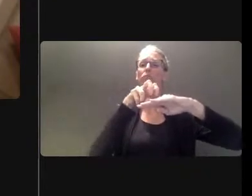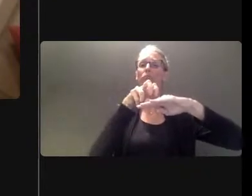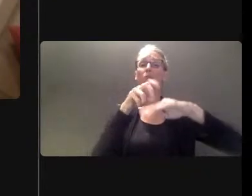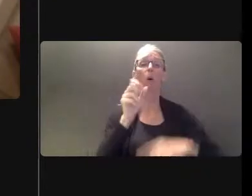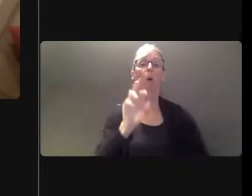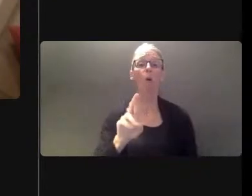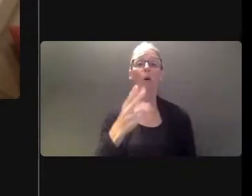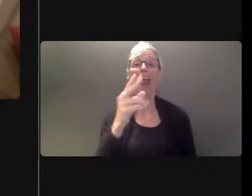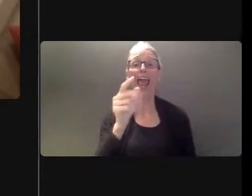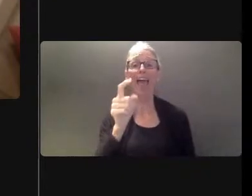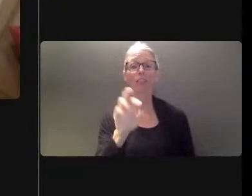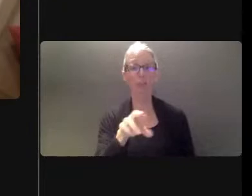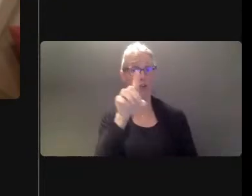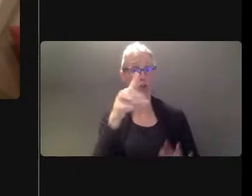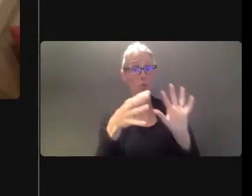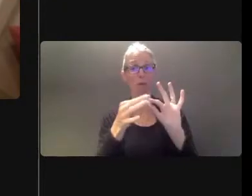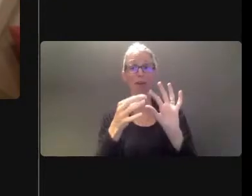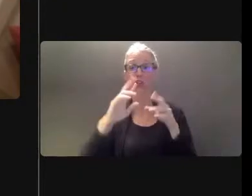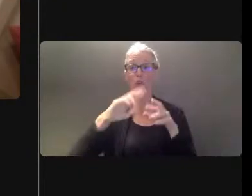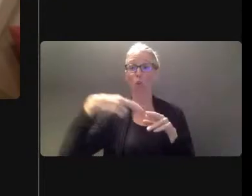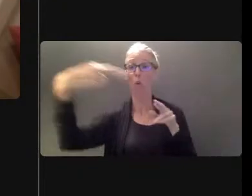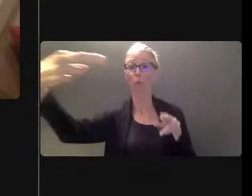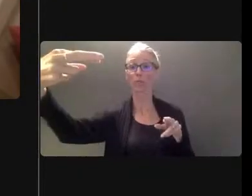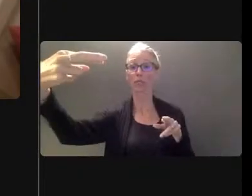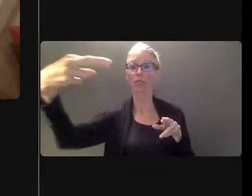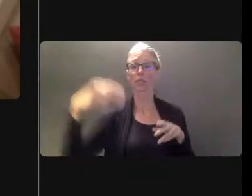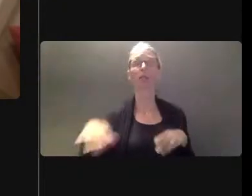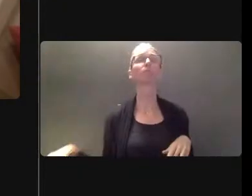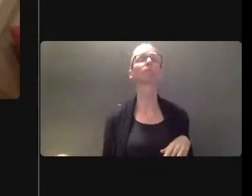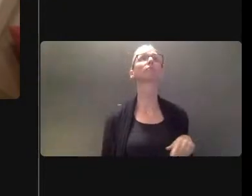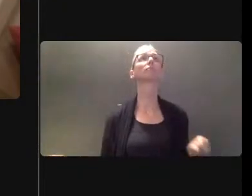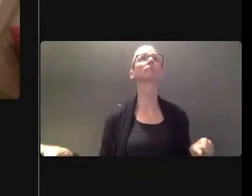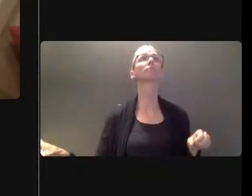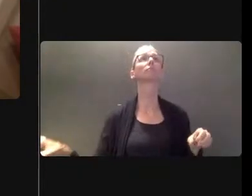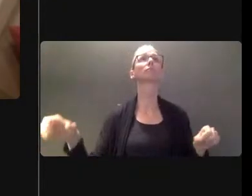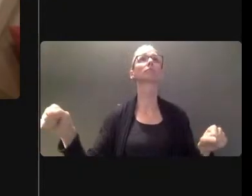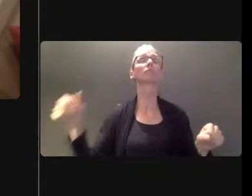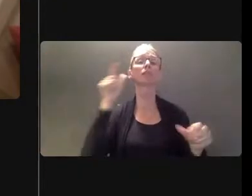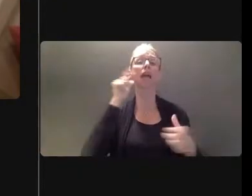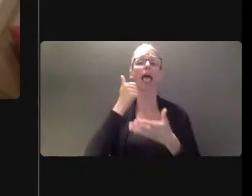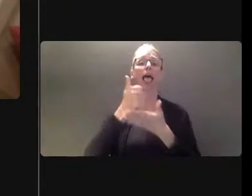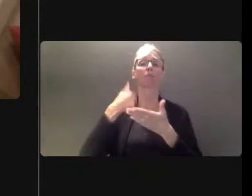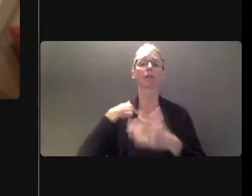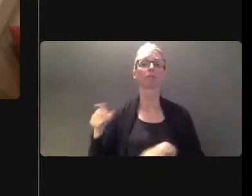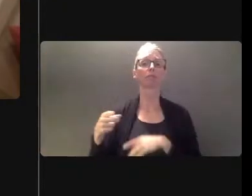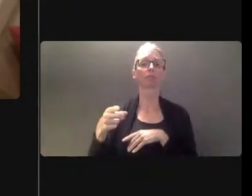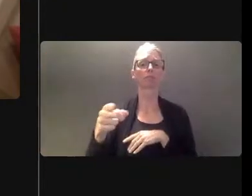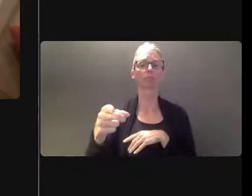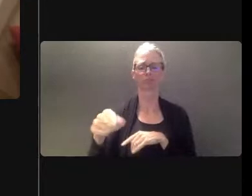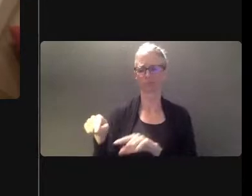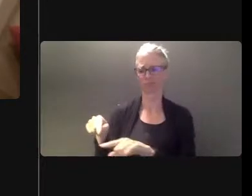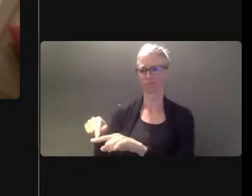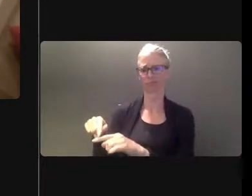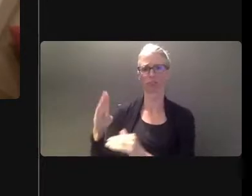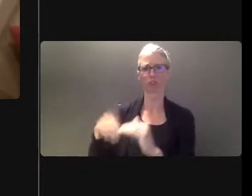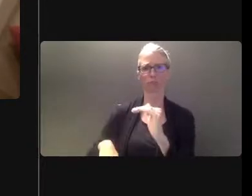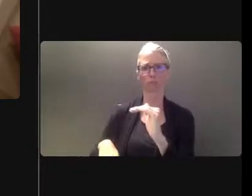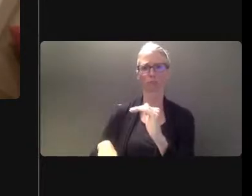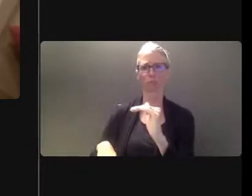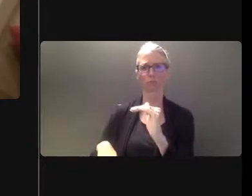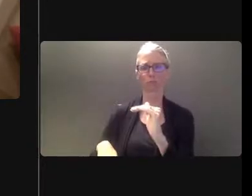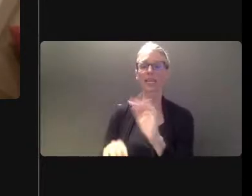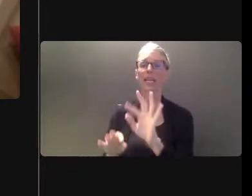people along, which ropes are really not that expensive. It's mostly just about thinking about these things in advance. And